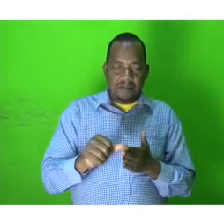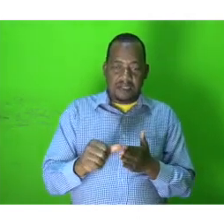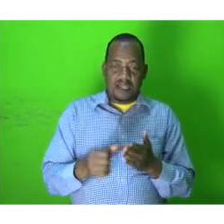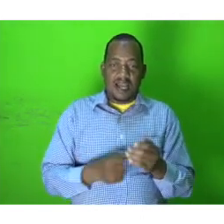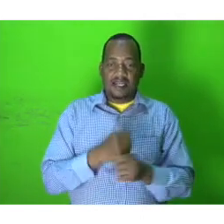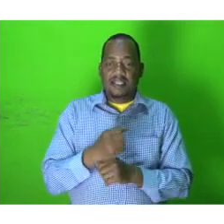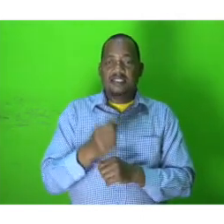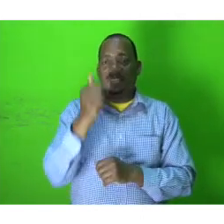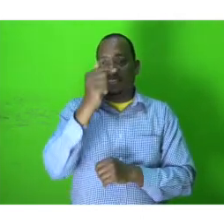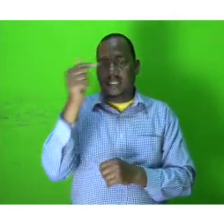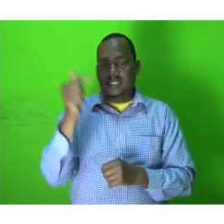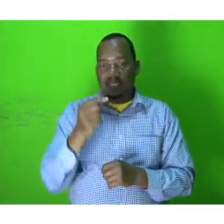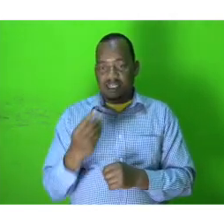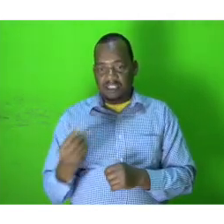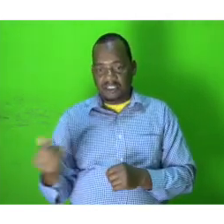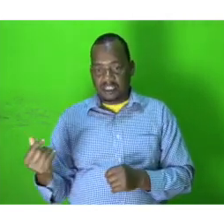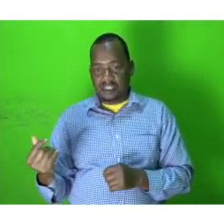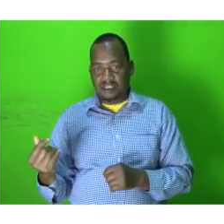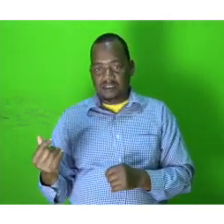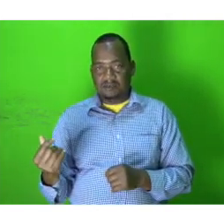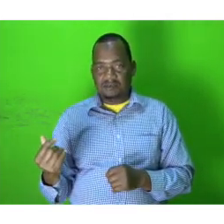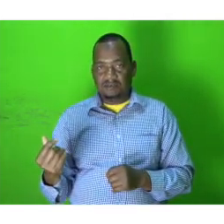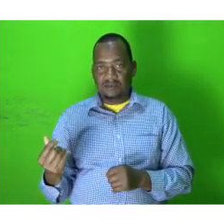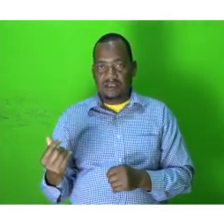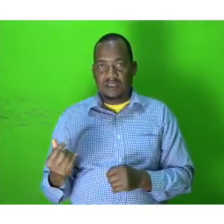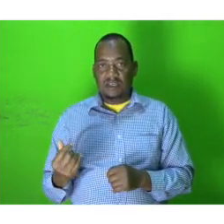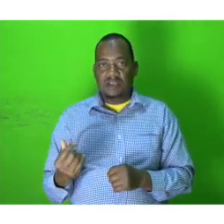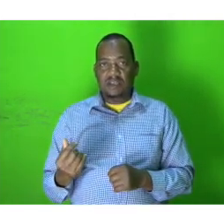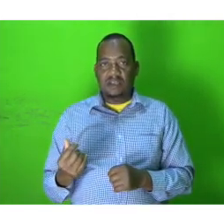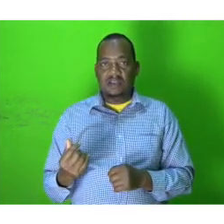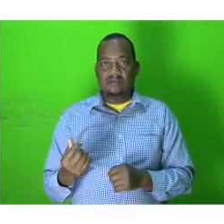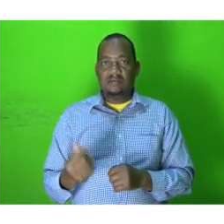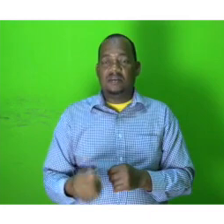payment against standing order amount of Tanzania shillings